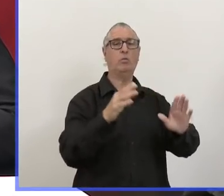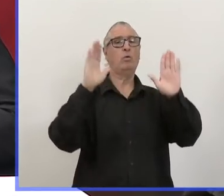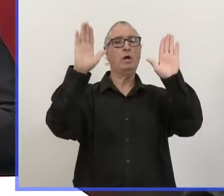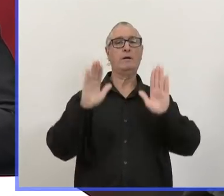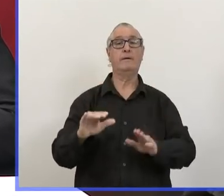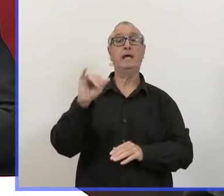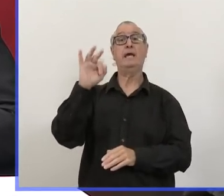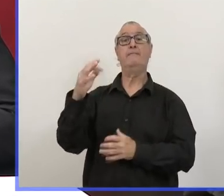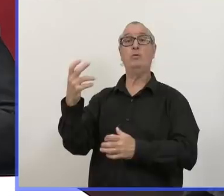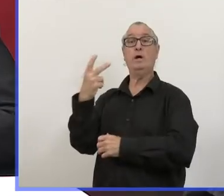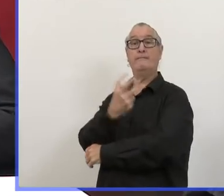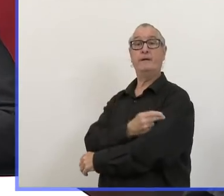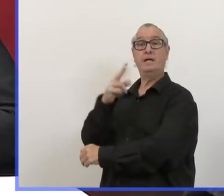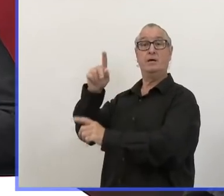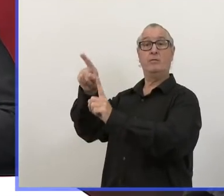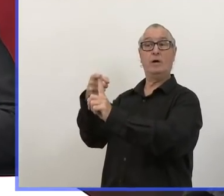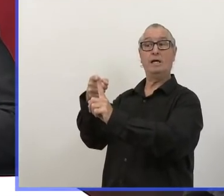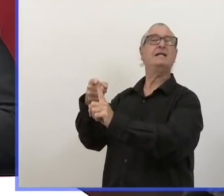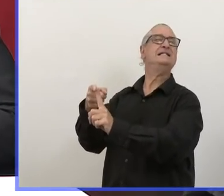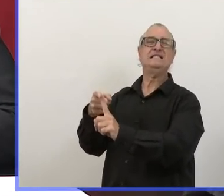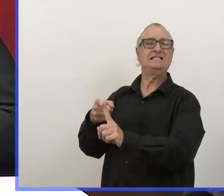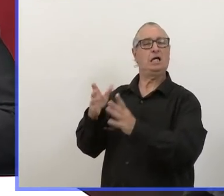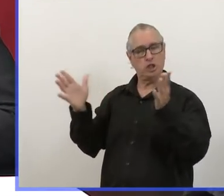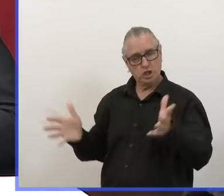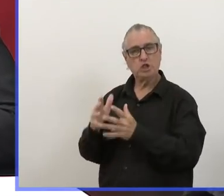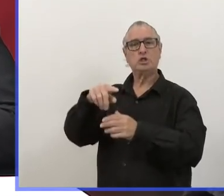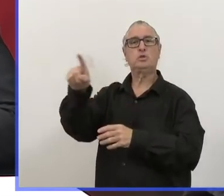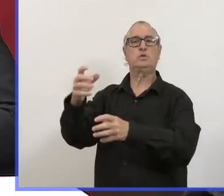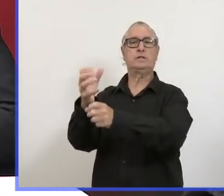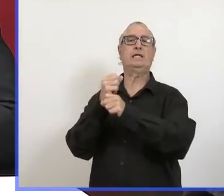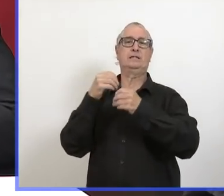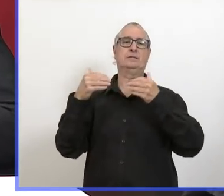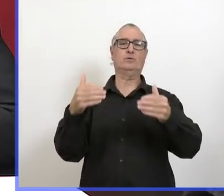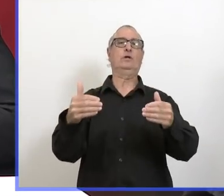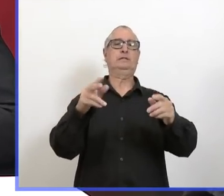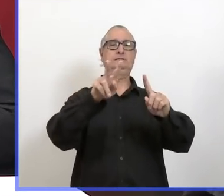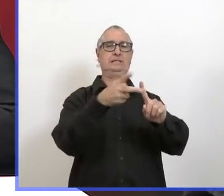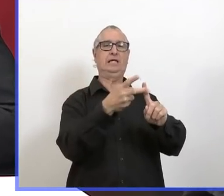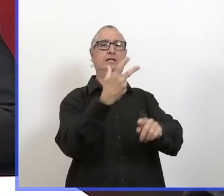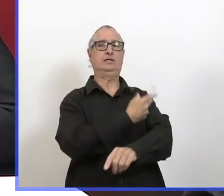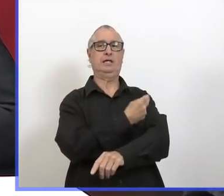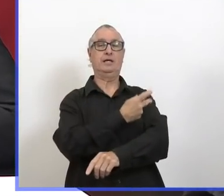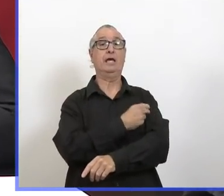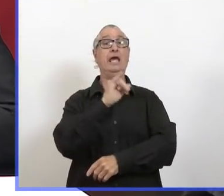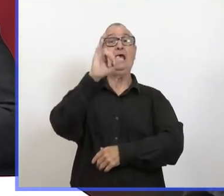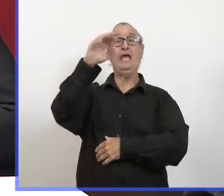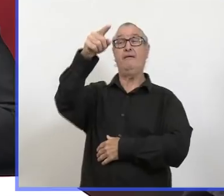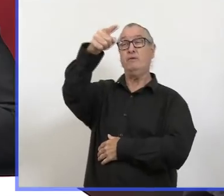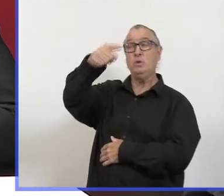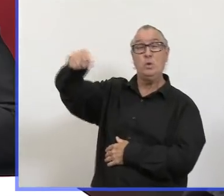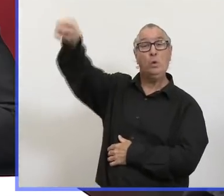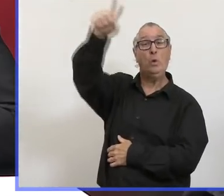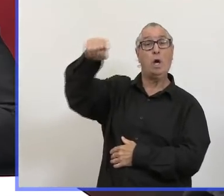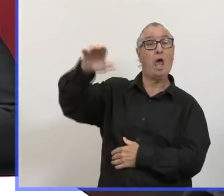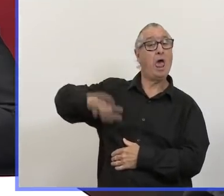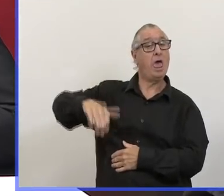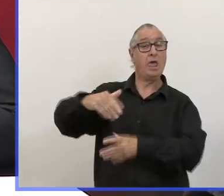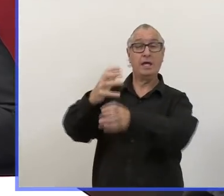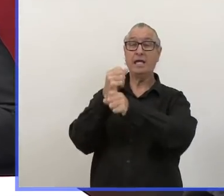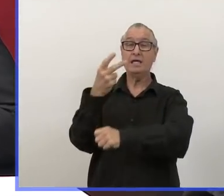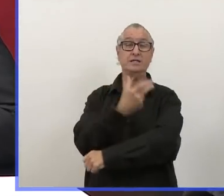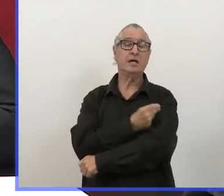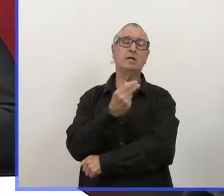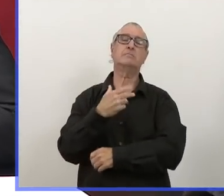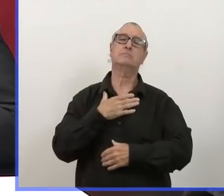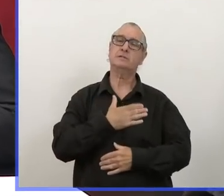doses in yet, get that first dose. If you're vaccine hesitant, you know, get some real good information. Talk to your primary care provider. You know, talk